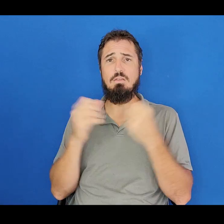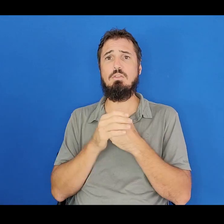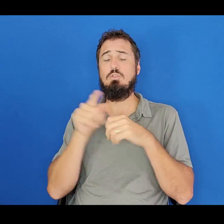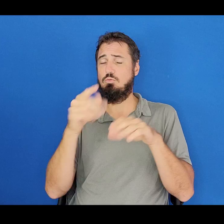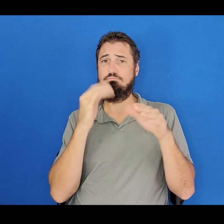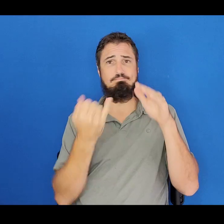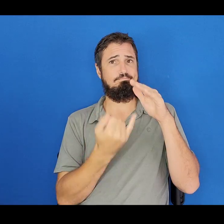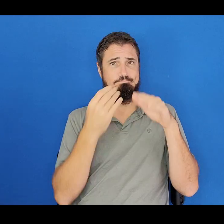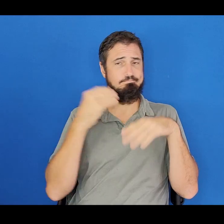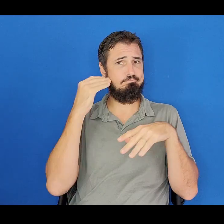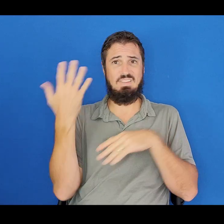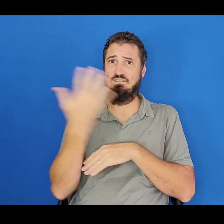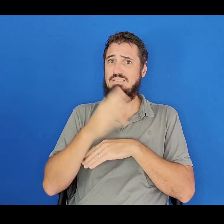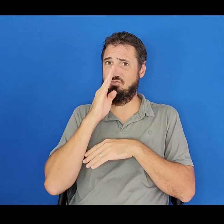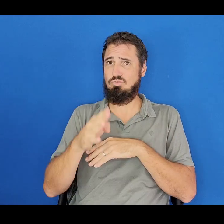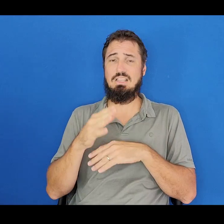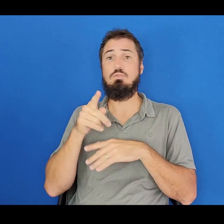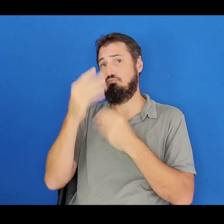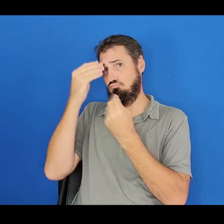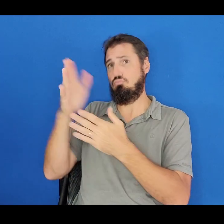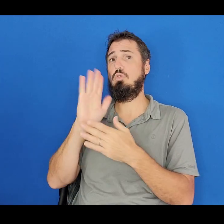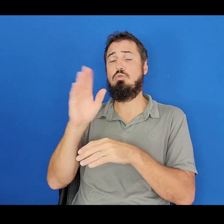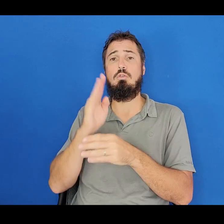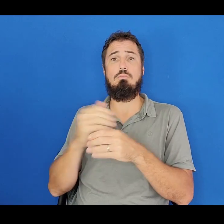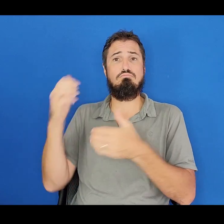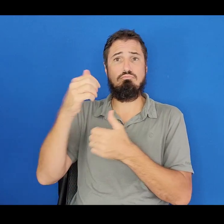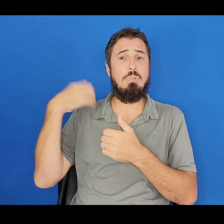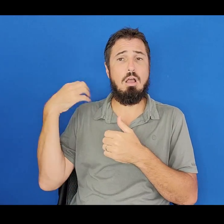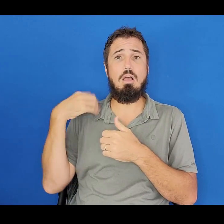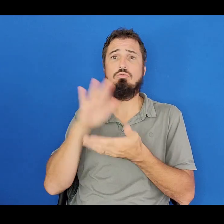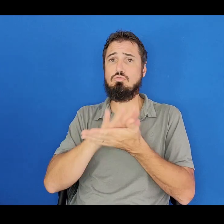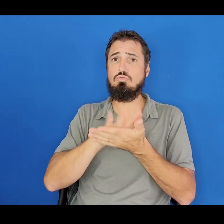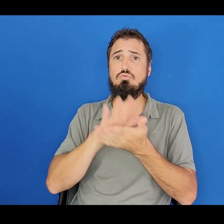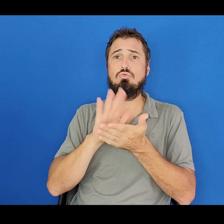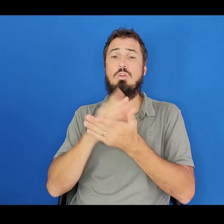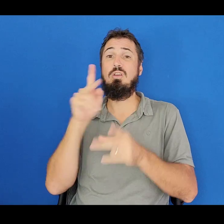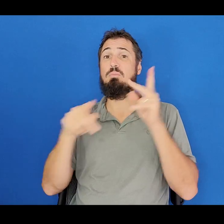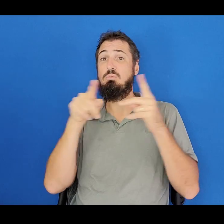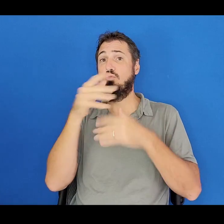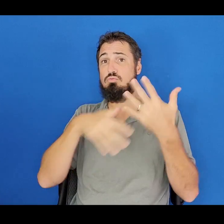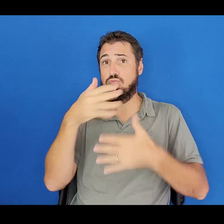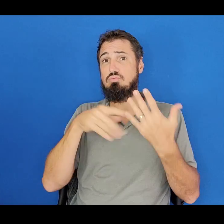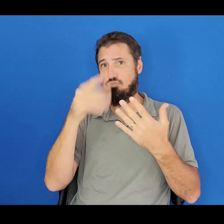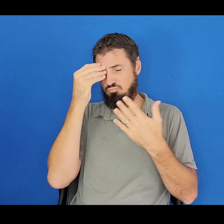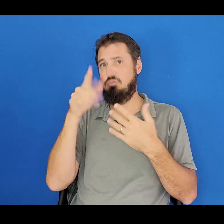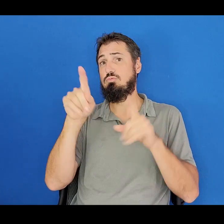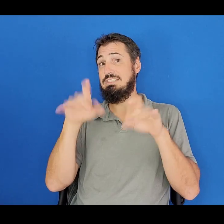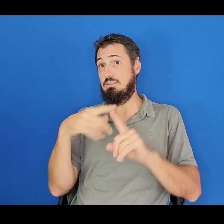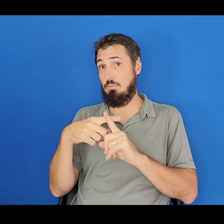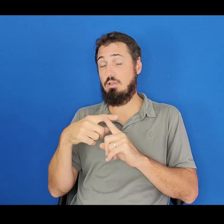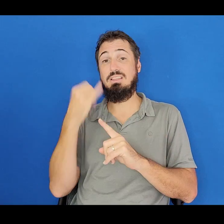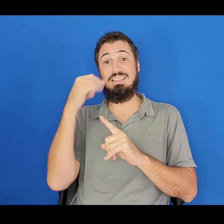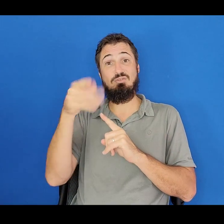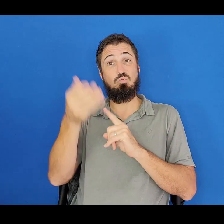full days. Let your employer, school, and/or close contacts know you've tested positive. And if